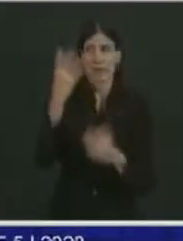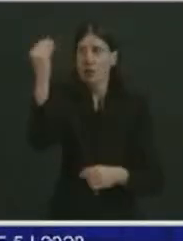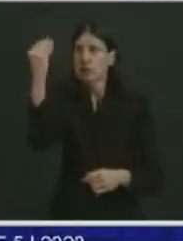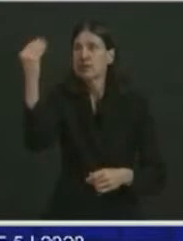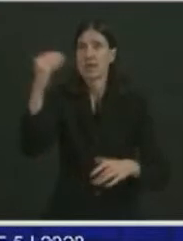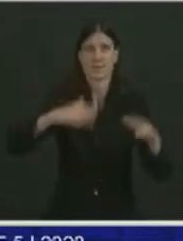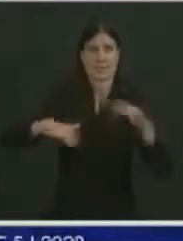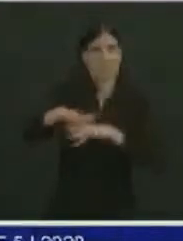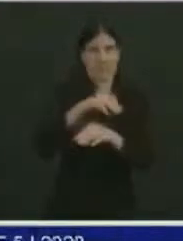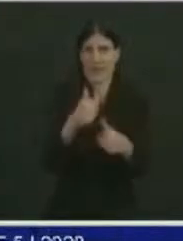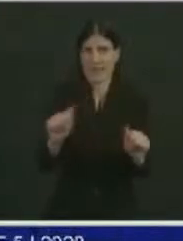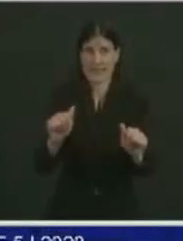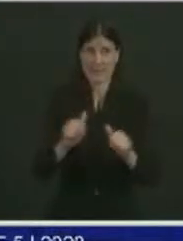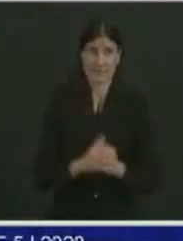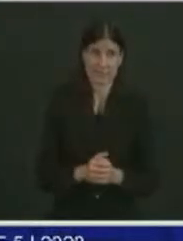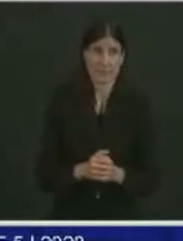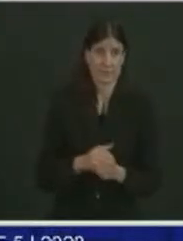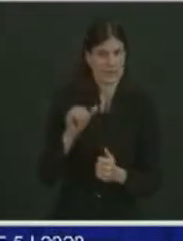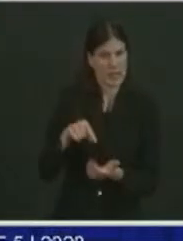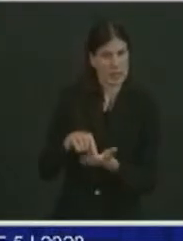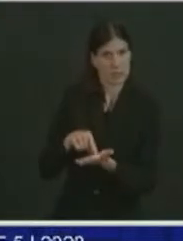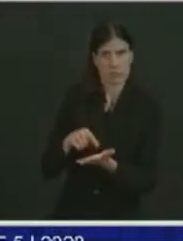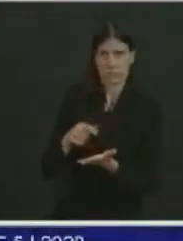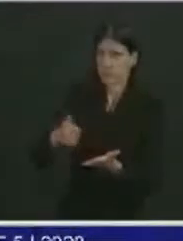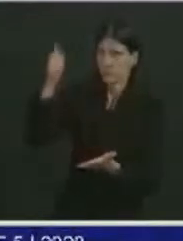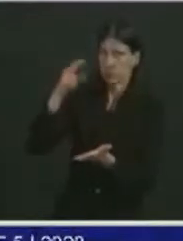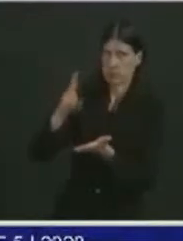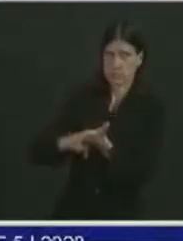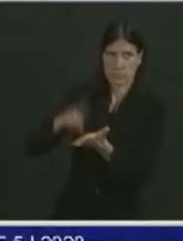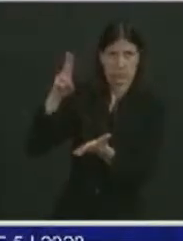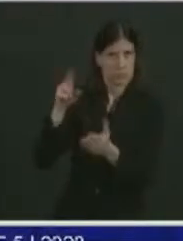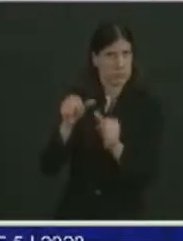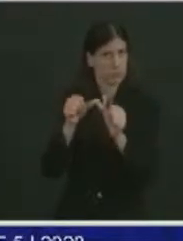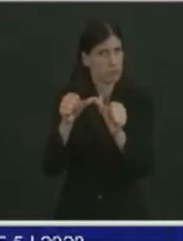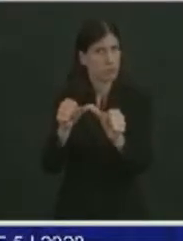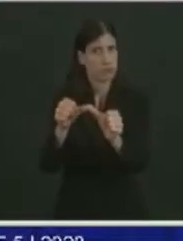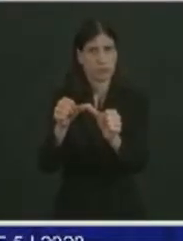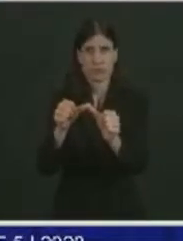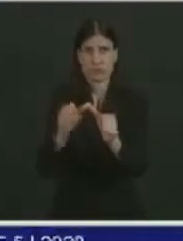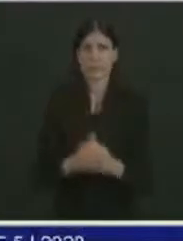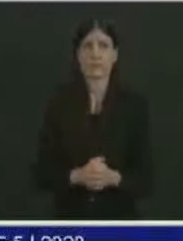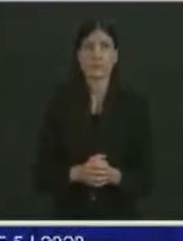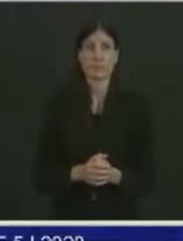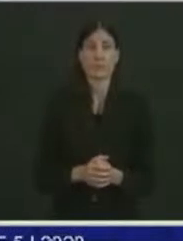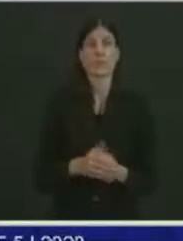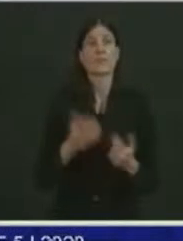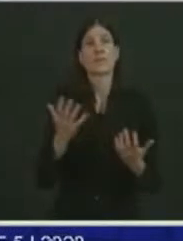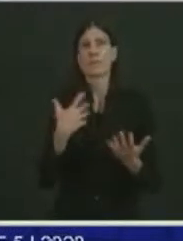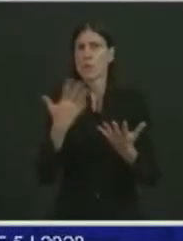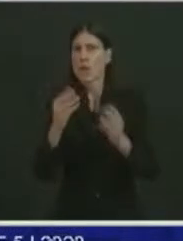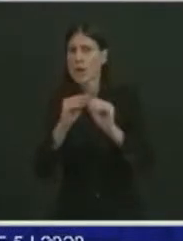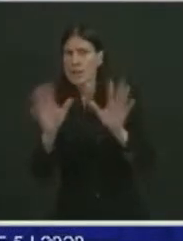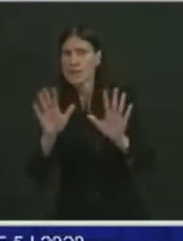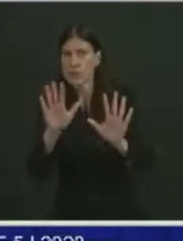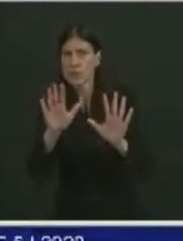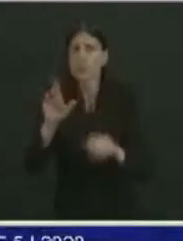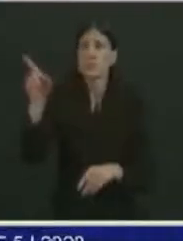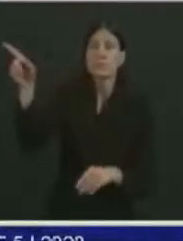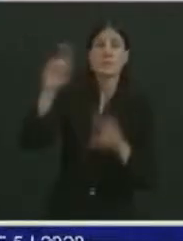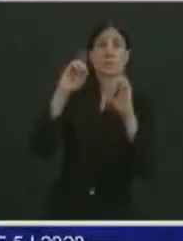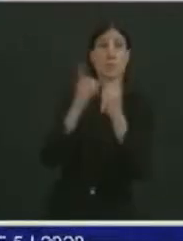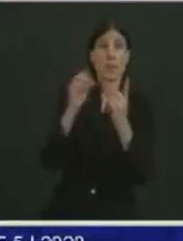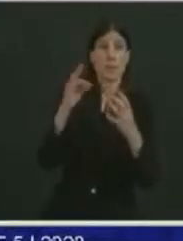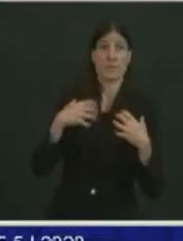order. Now, I want to be clear about this. The guidance from the Department of Health is if you are able